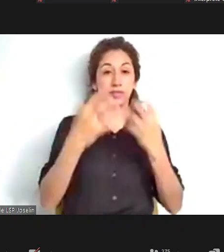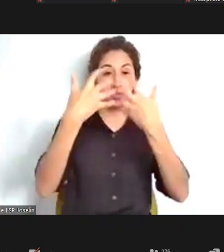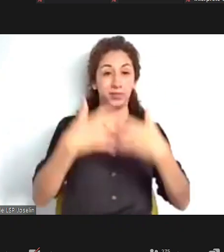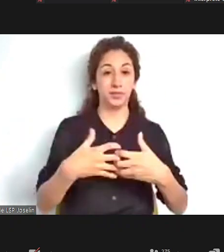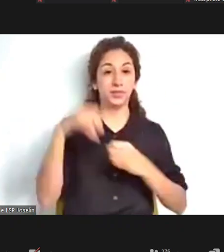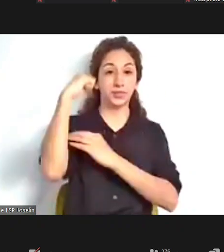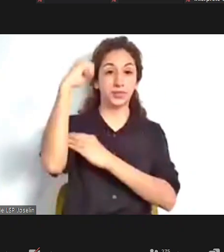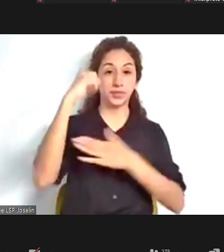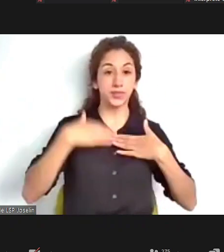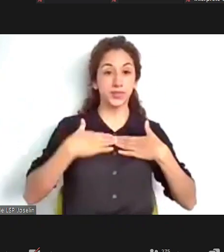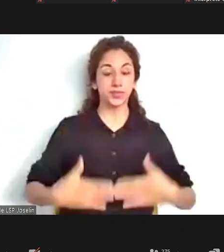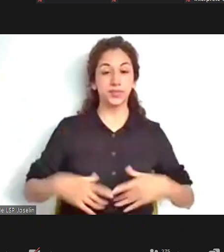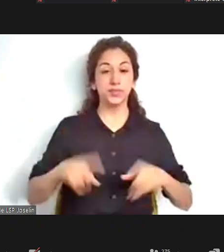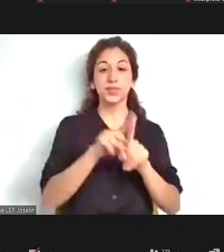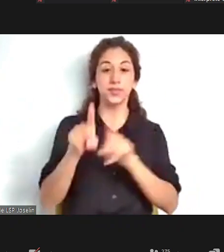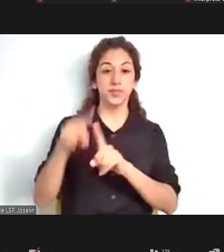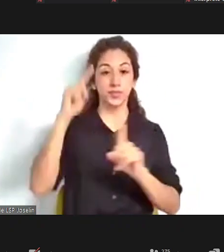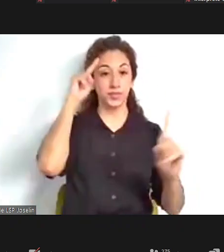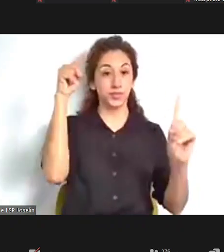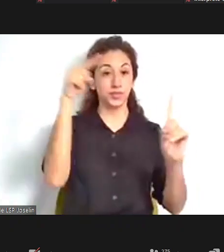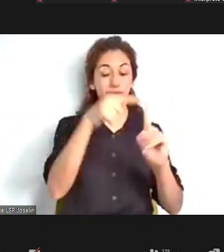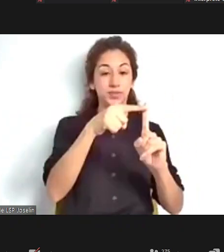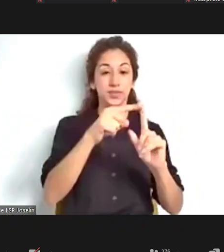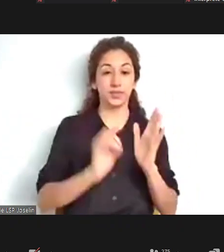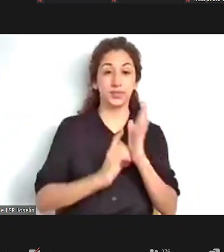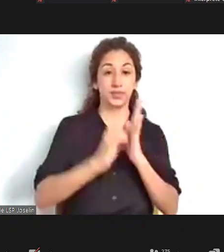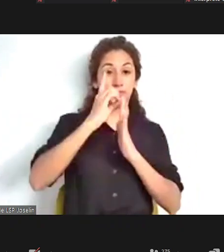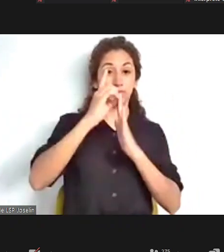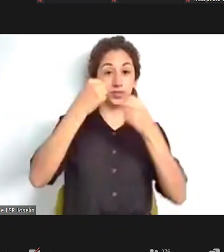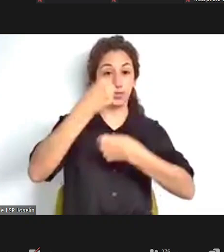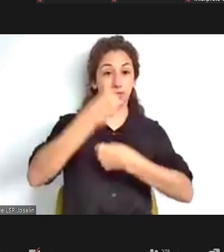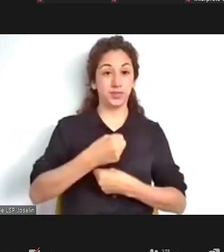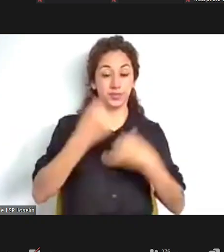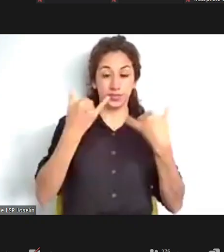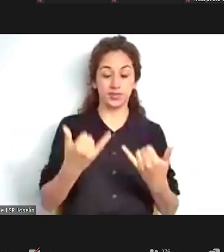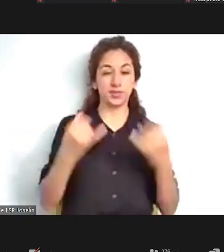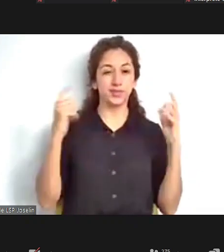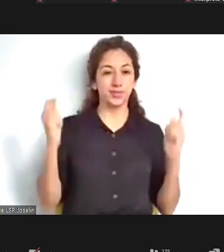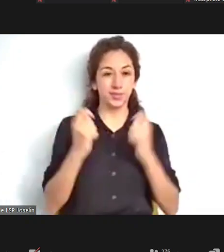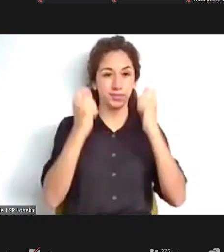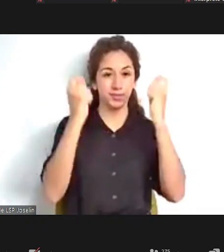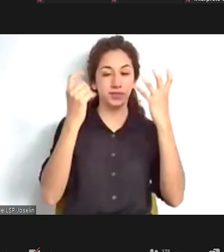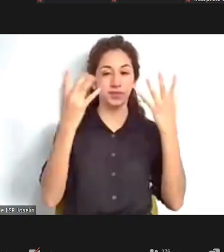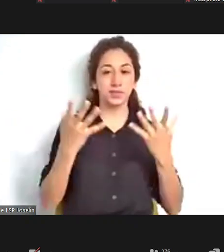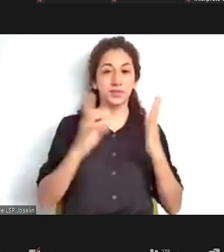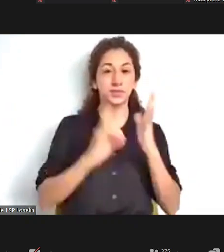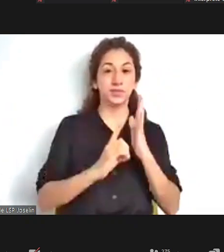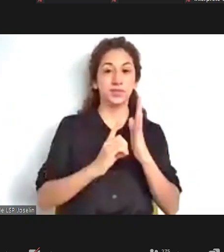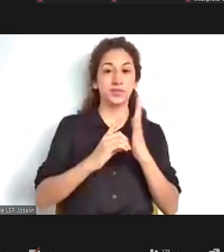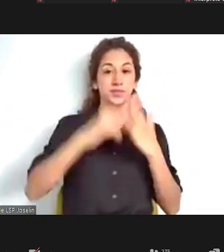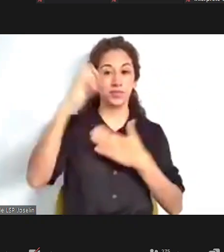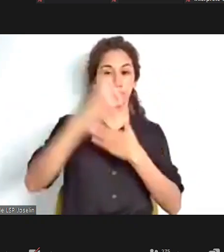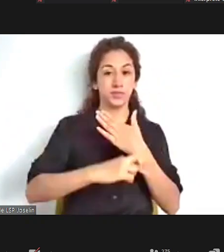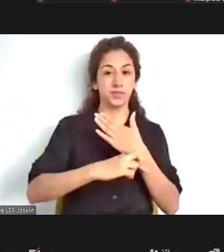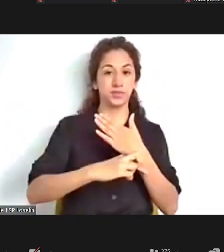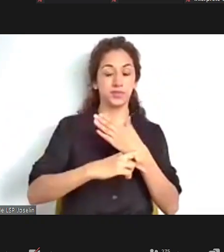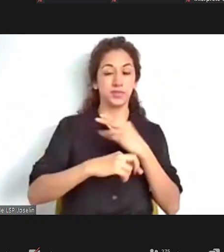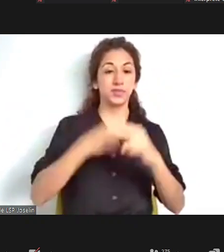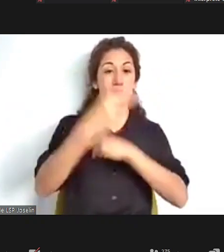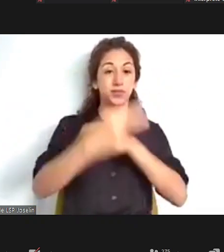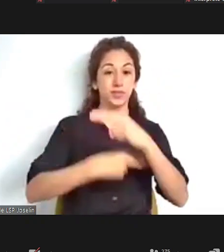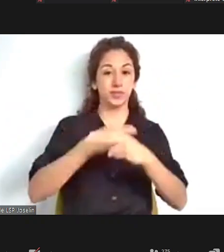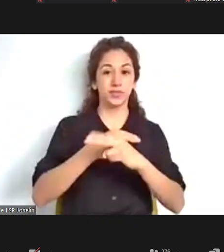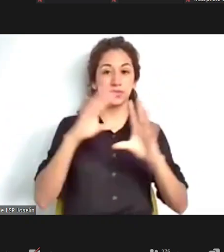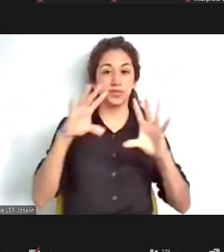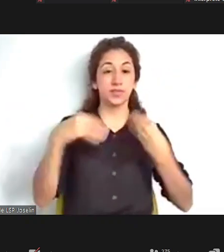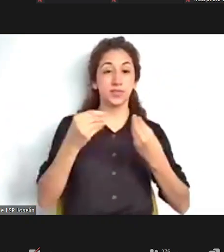but after the different principles of reaching the human rights of we celebrate at the national plan today because